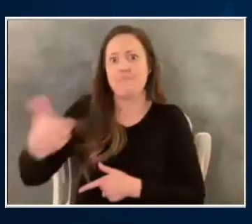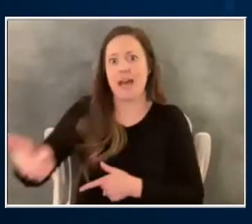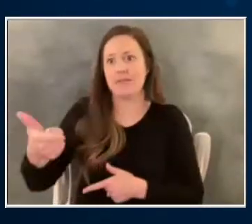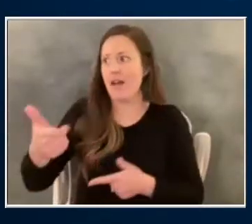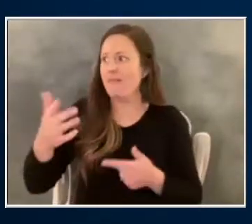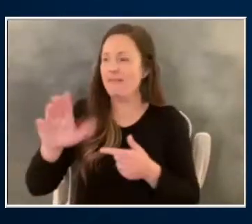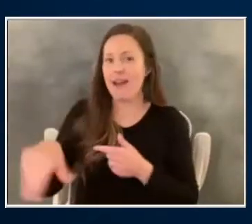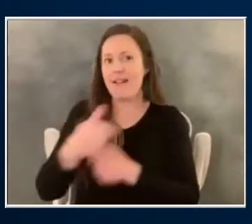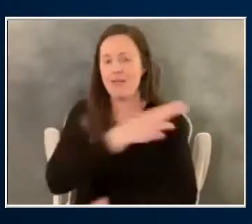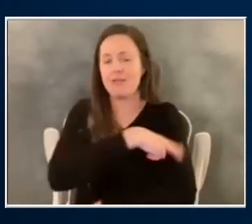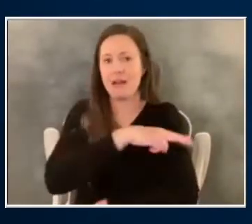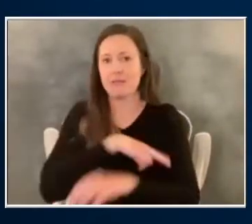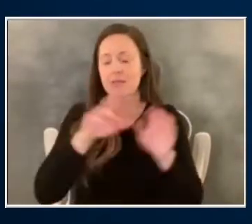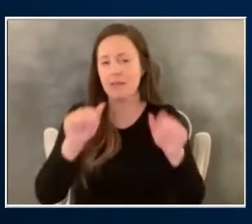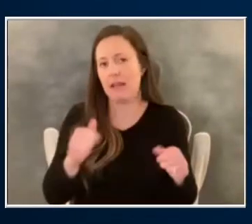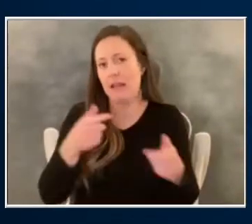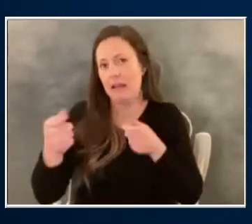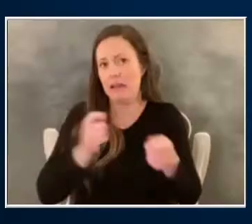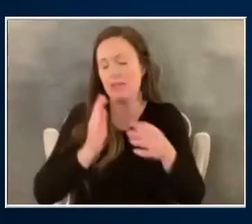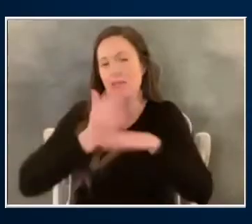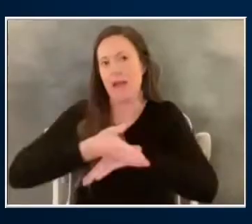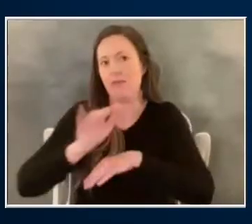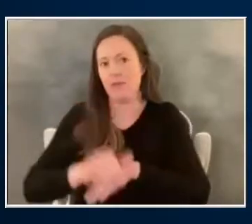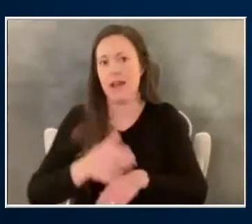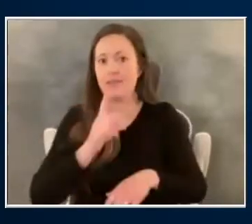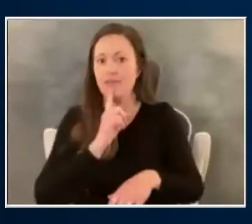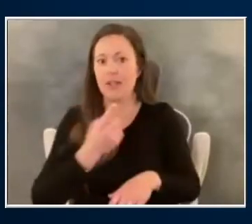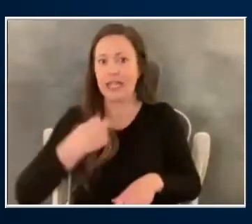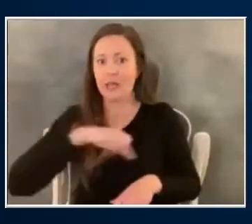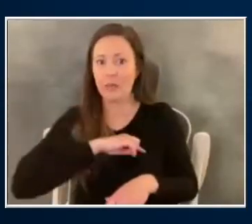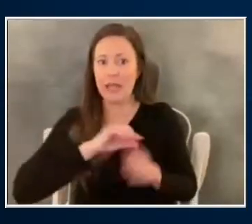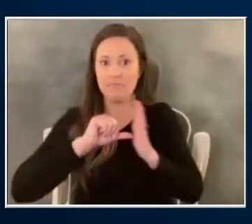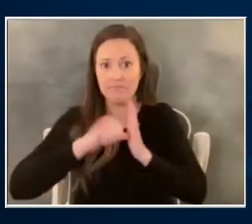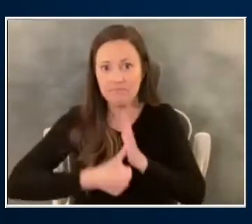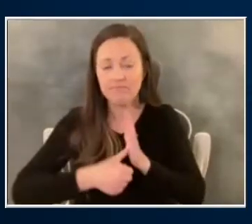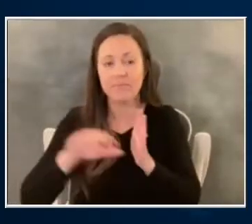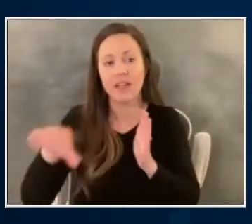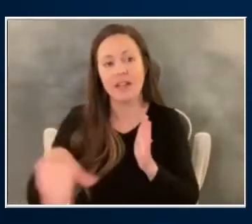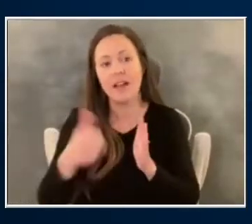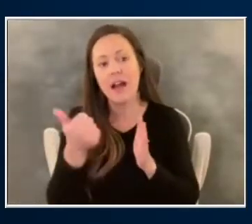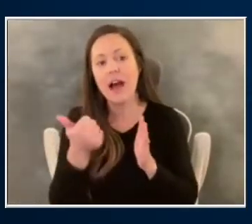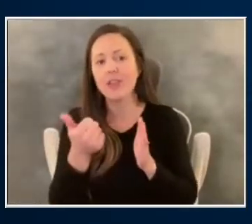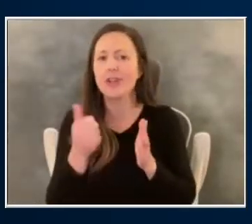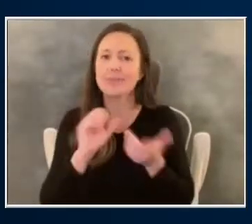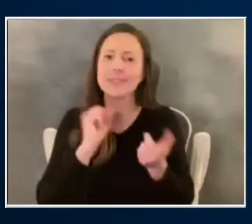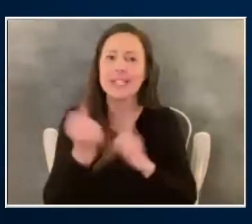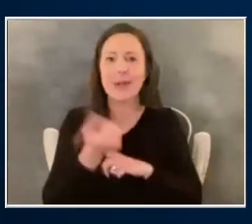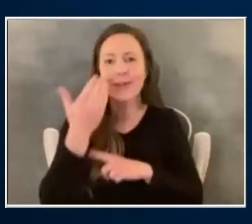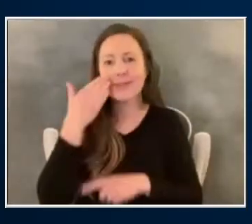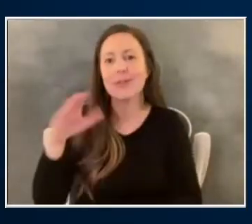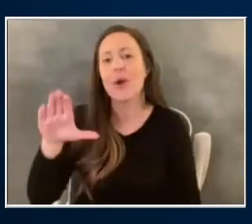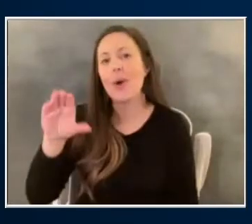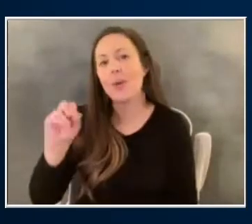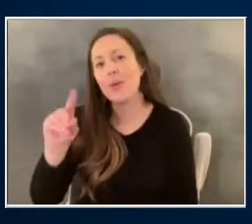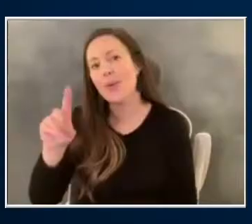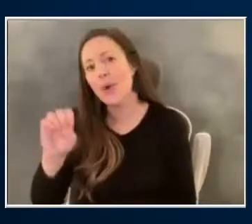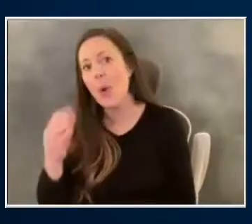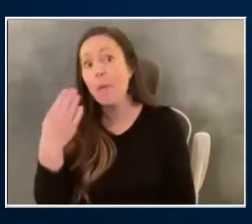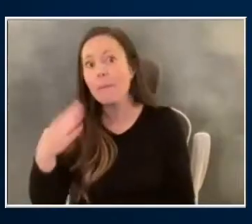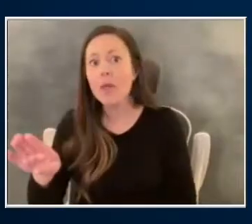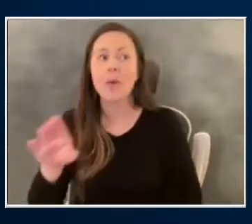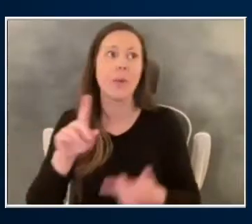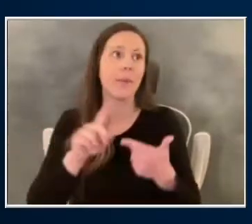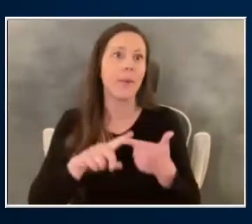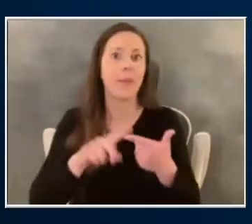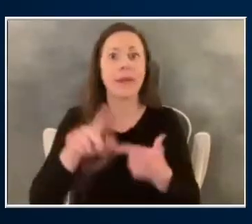that. So, we drill on other scenarios such as codes and traumas, but OB that we don't